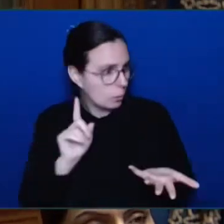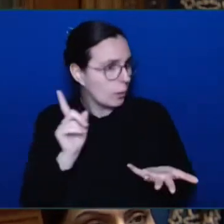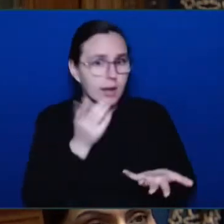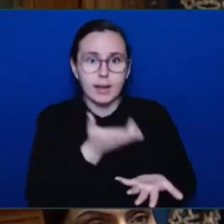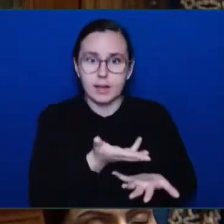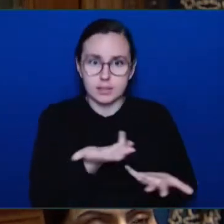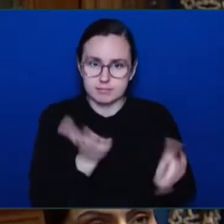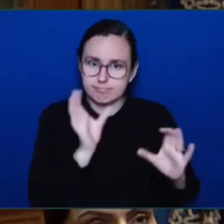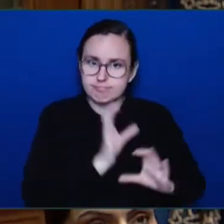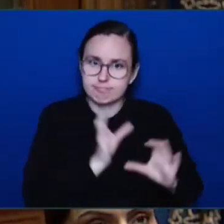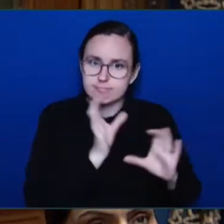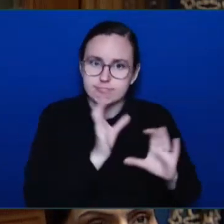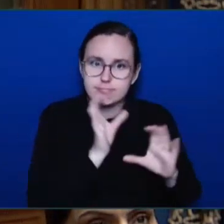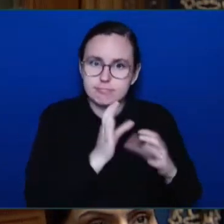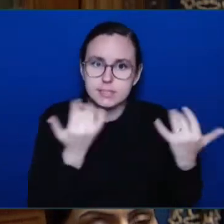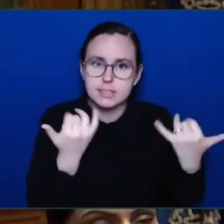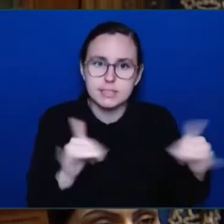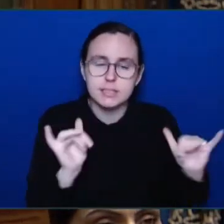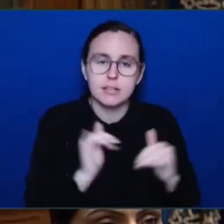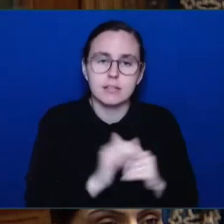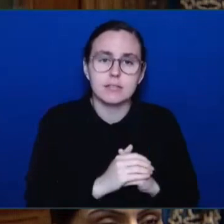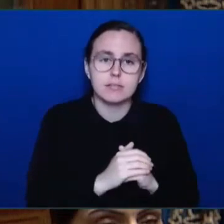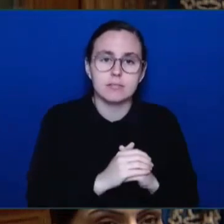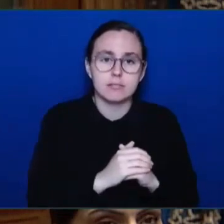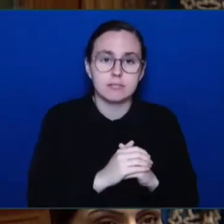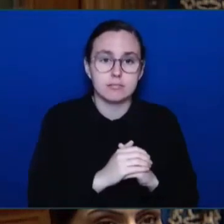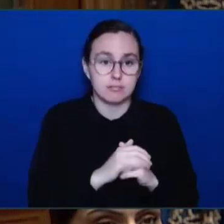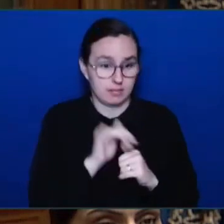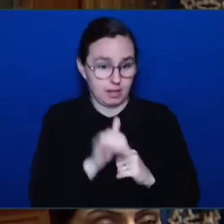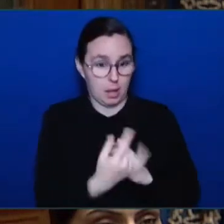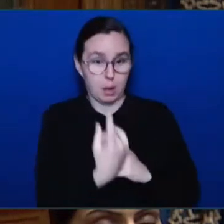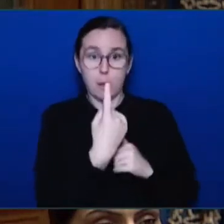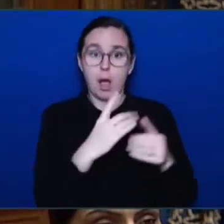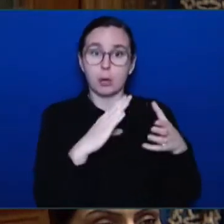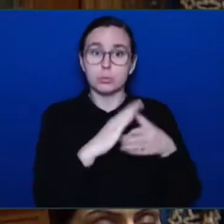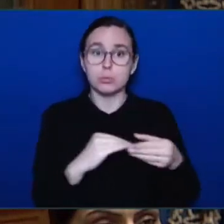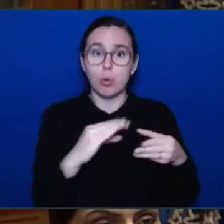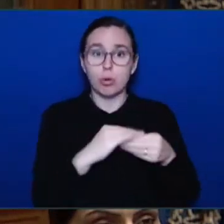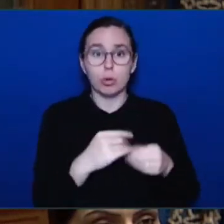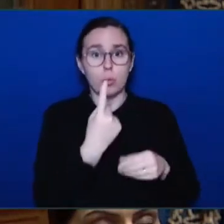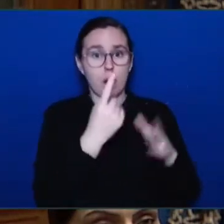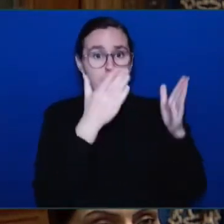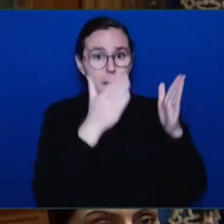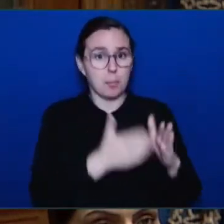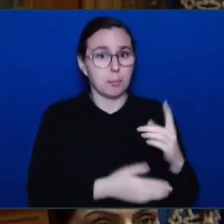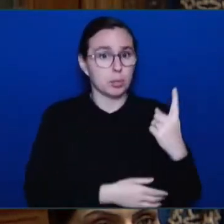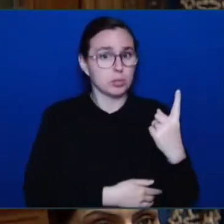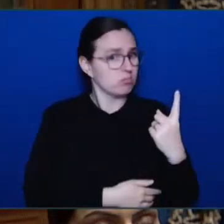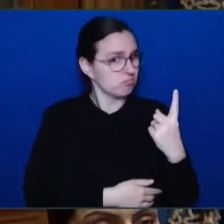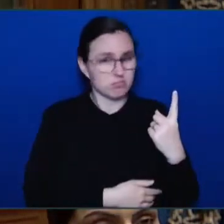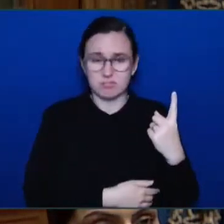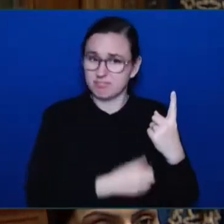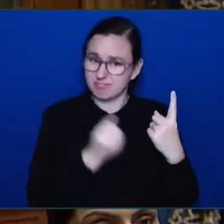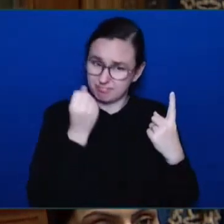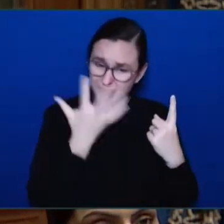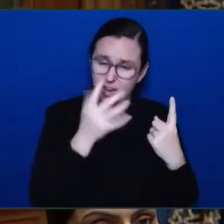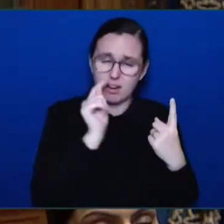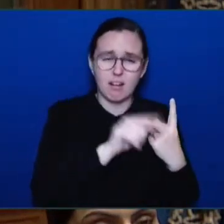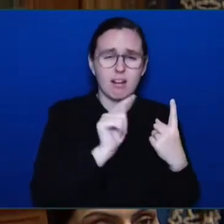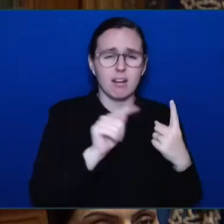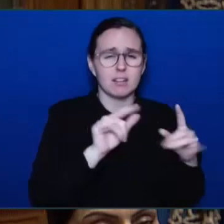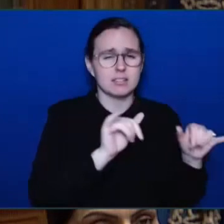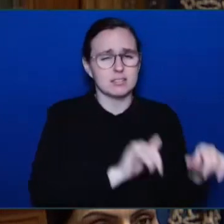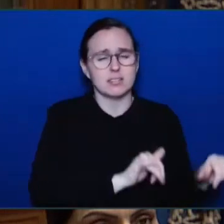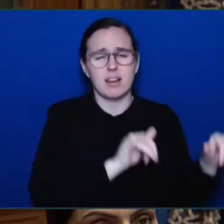community. The National Inquiry into Missing and Murdered Indigenous Women and Girls states that we are 12 times more